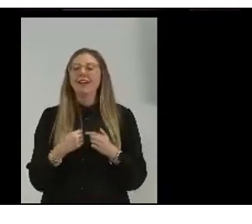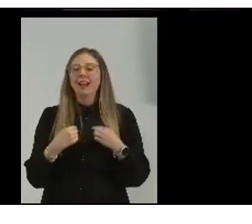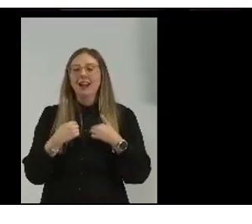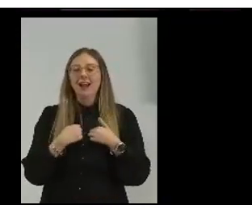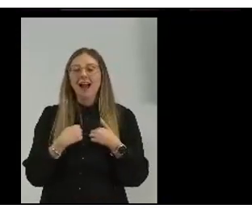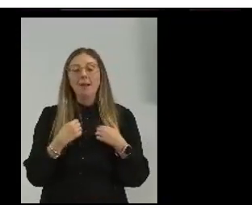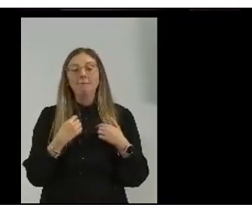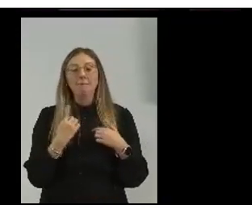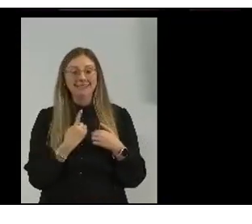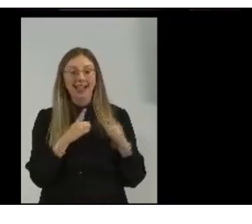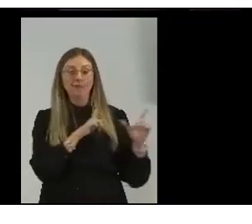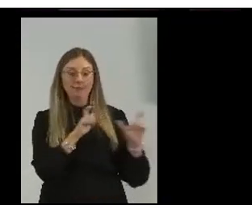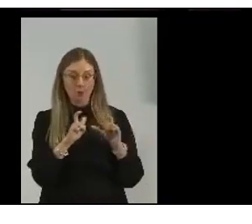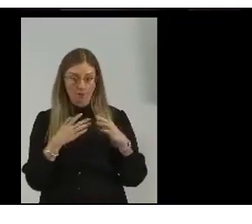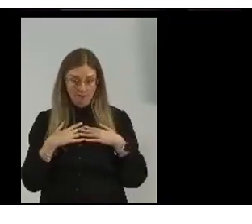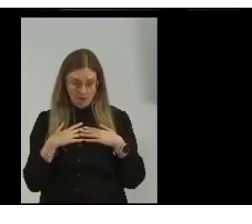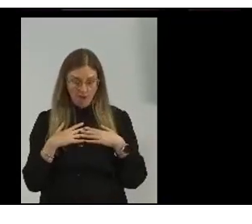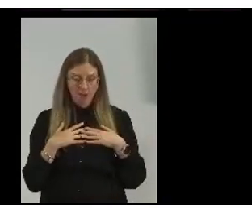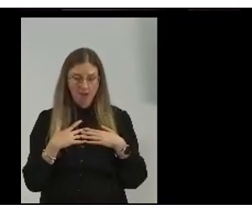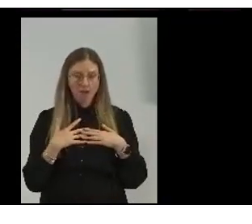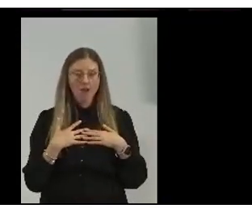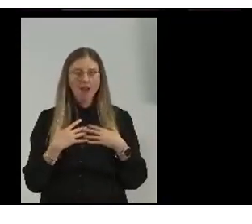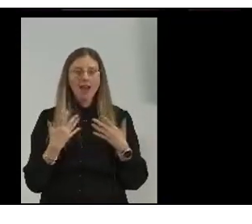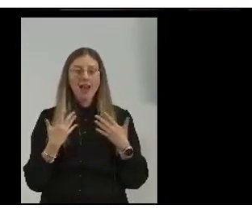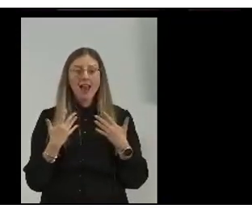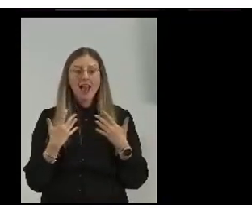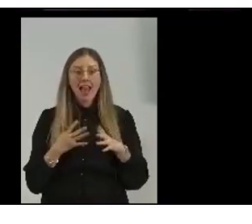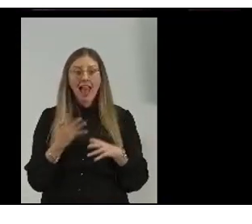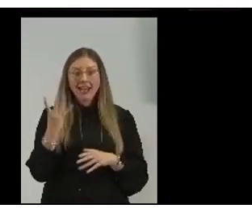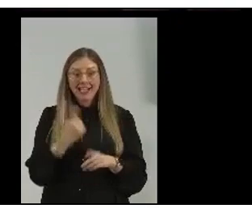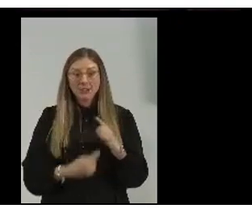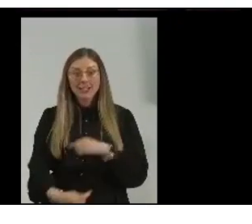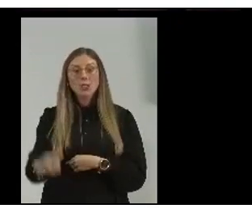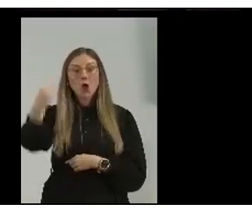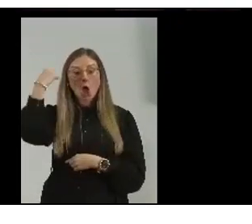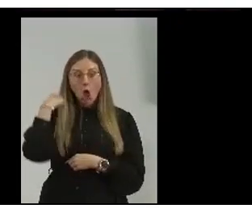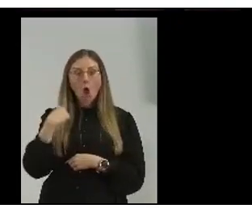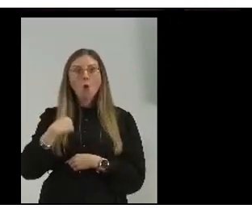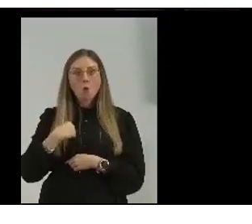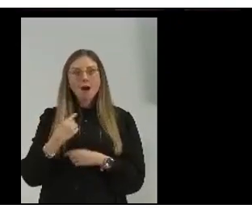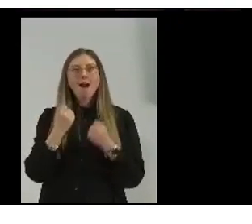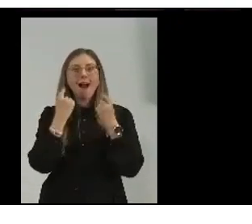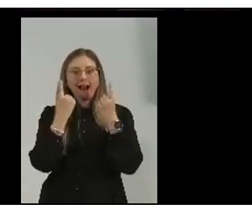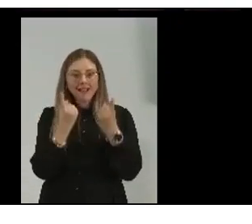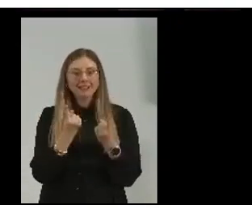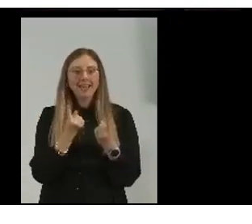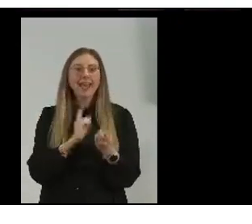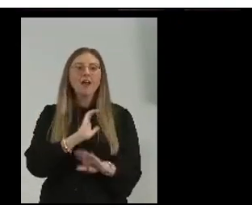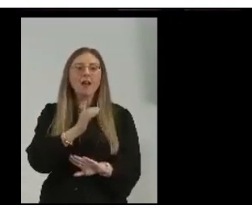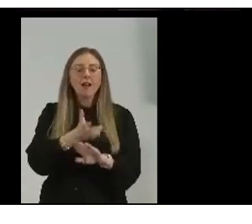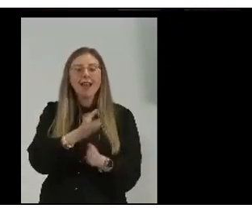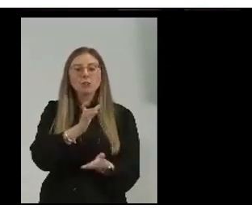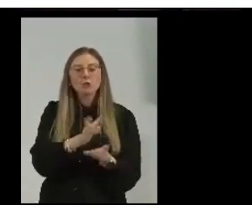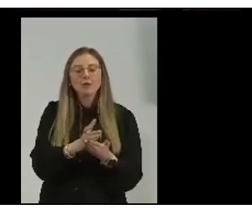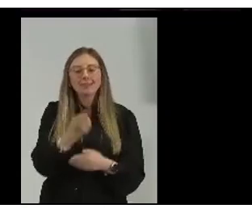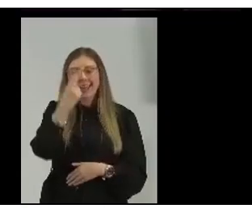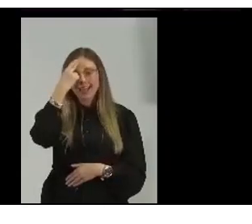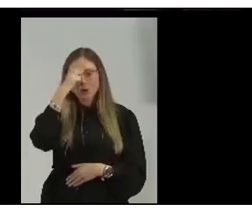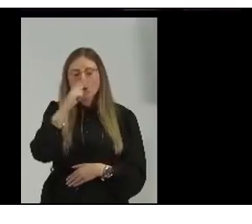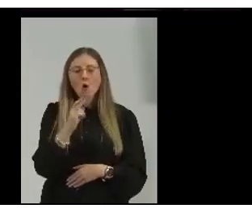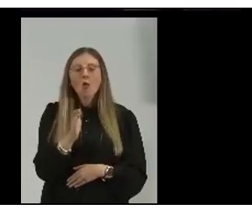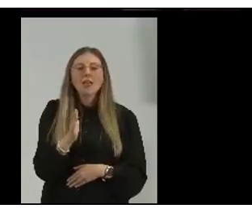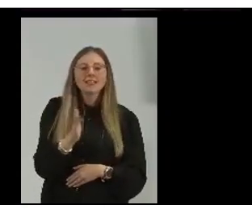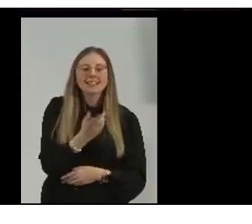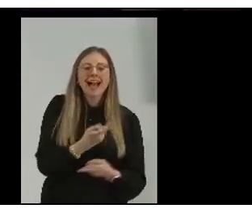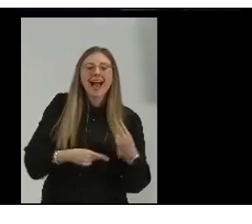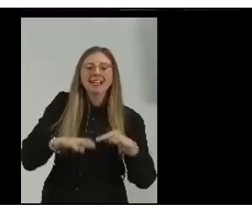as a photographer, I've had this idea 19 years ago to start my charity called Side of Emotion, and it started by teaching